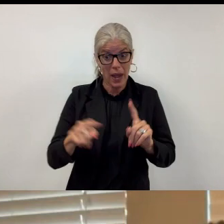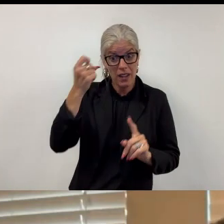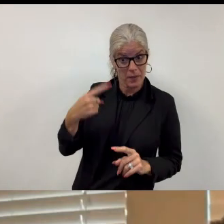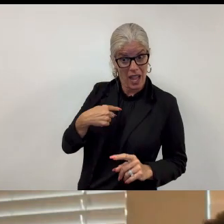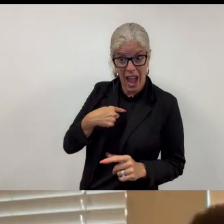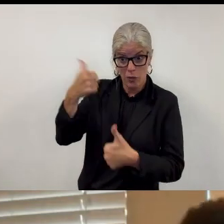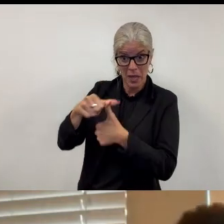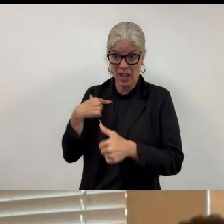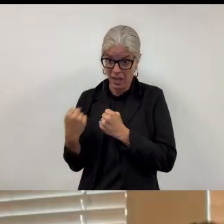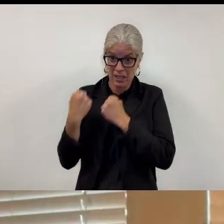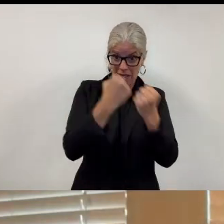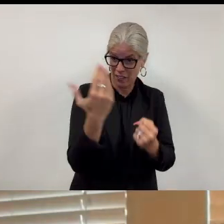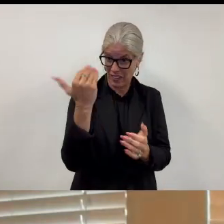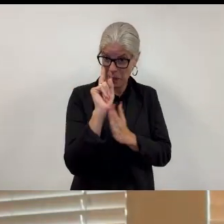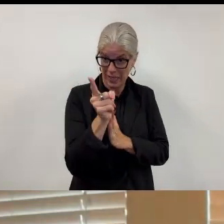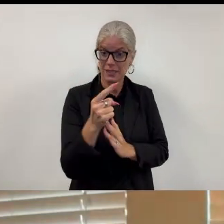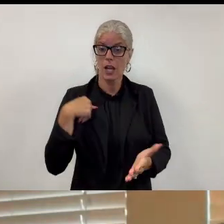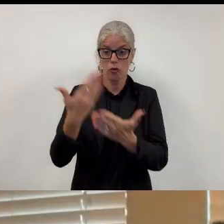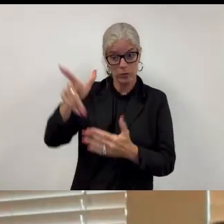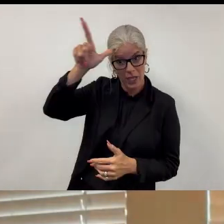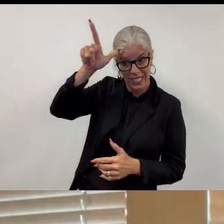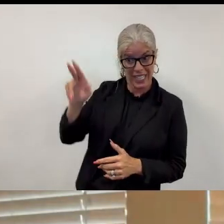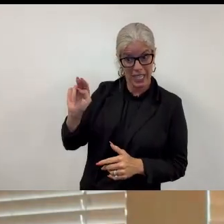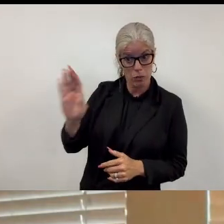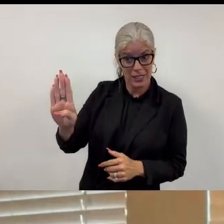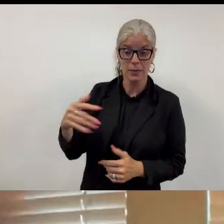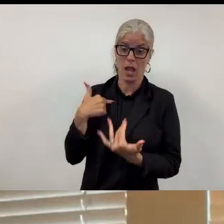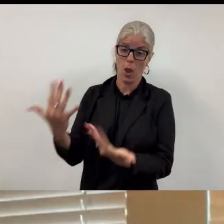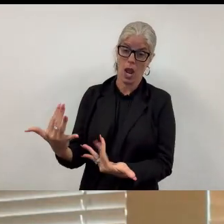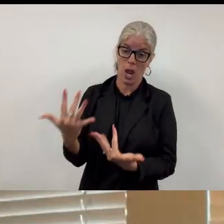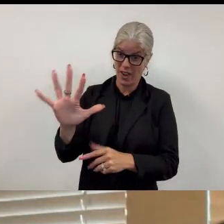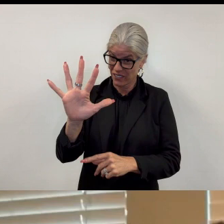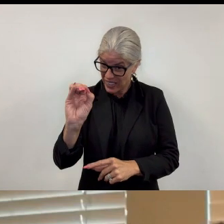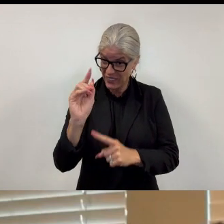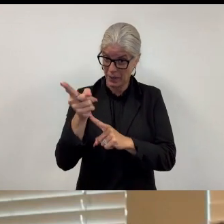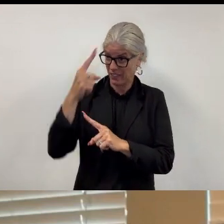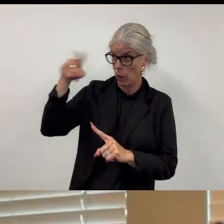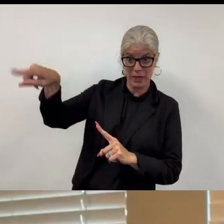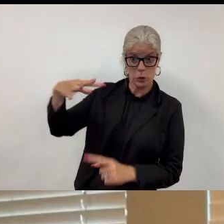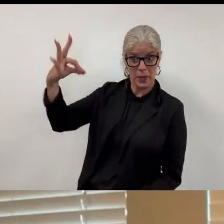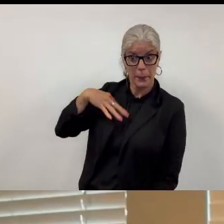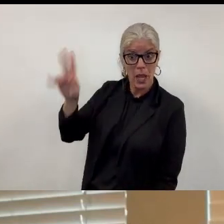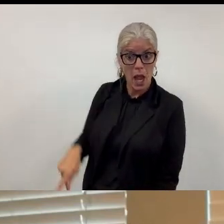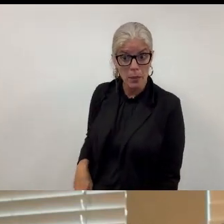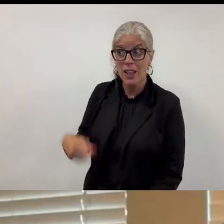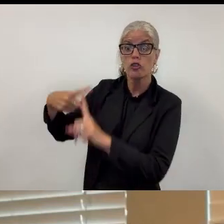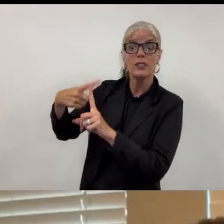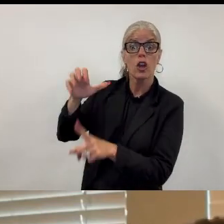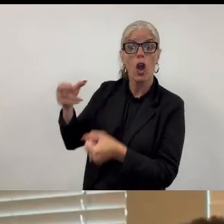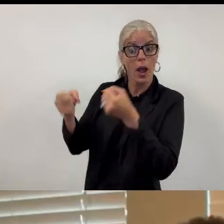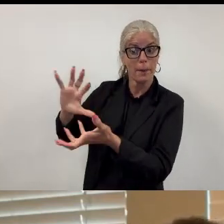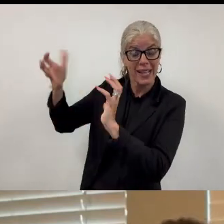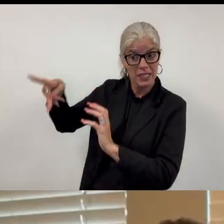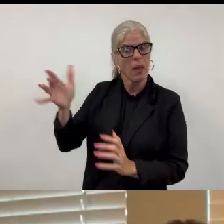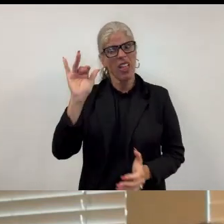drive, one of my best friends in the whole world had to drive 50 minutes. I think I like landed at Lincoln, but she lived in Omaha. 50 minutes one way to come pick me up from the airport